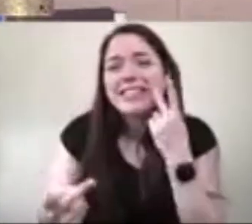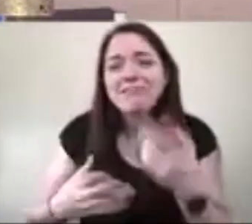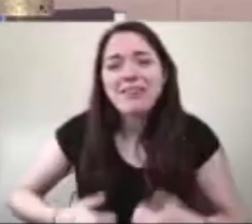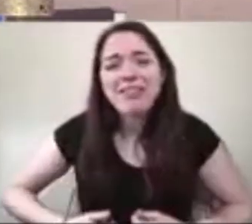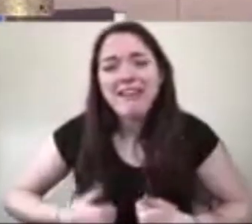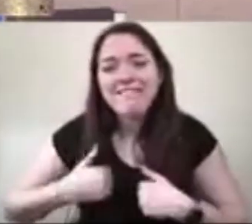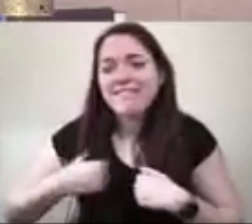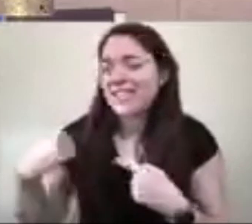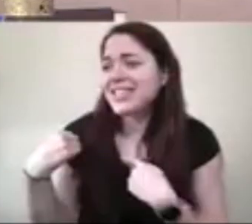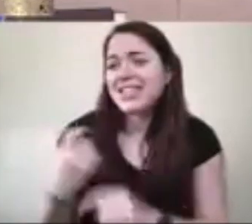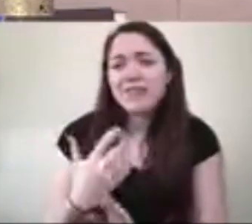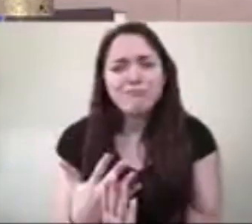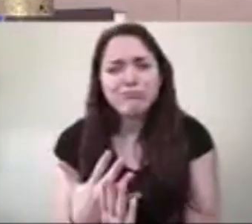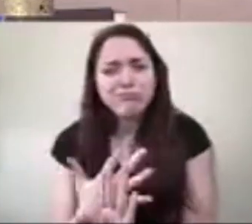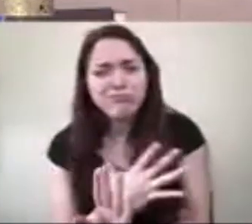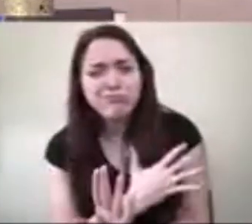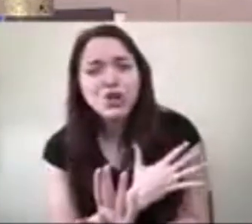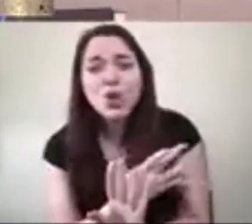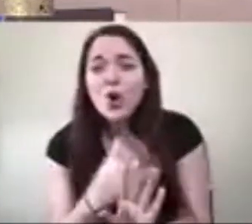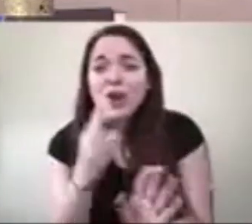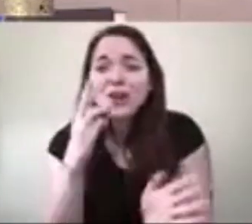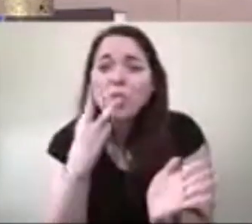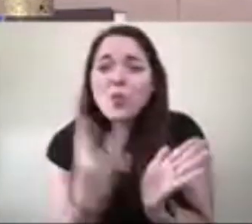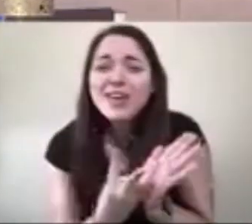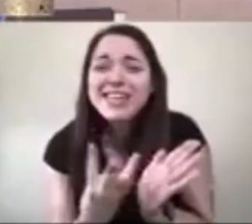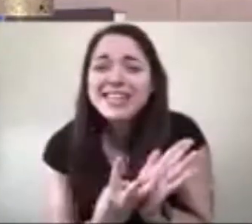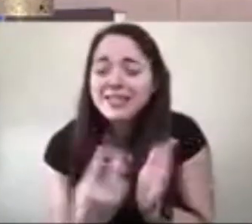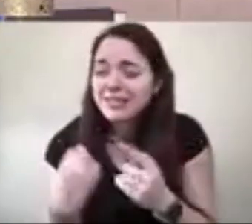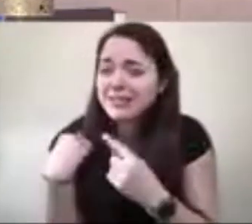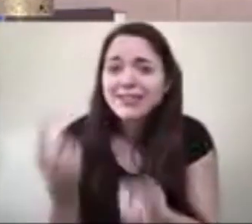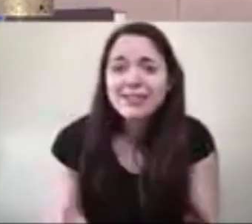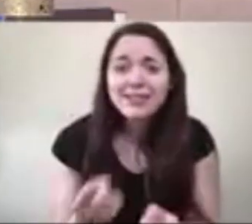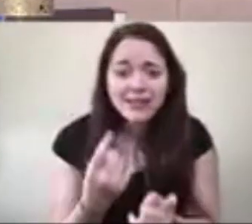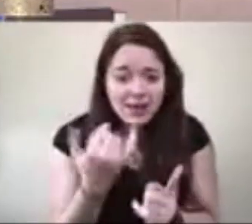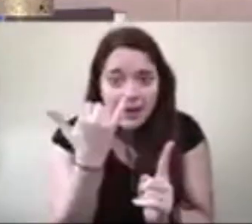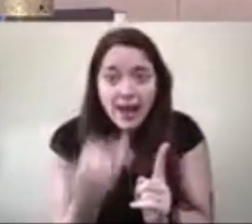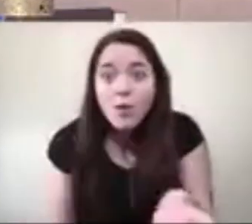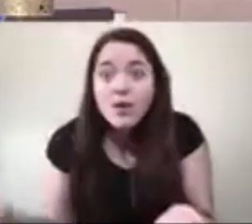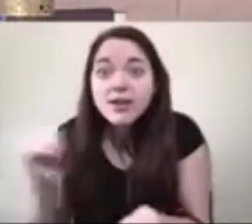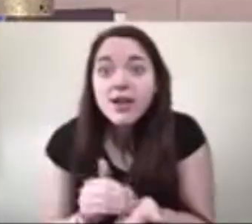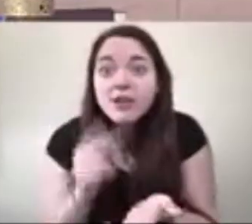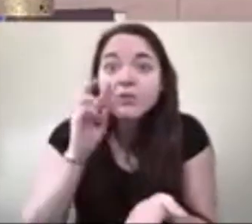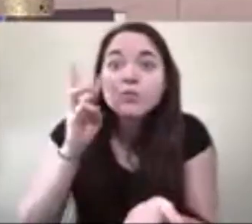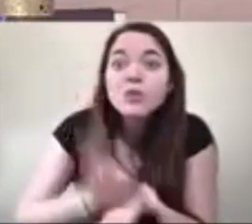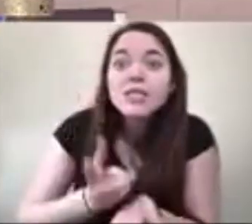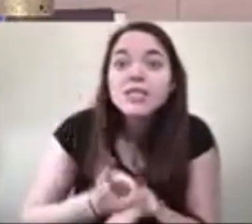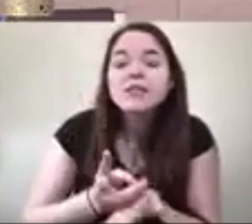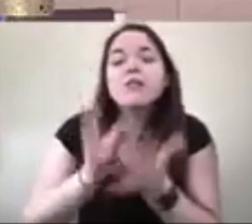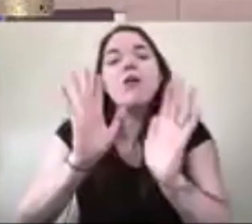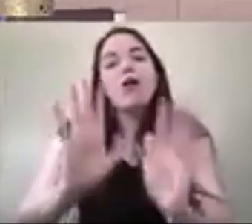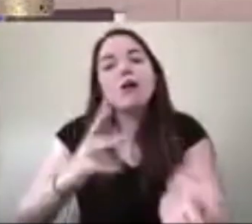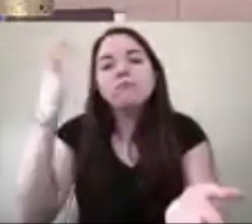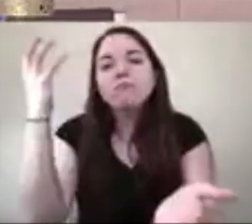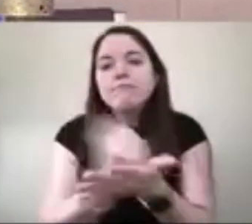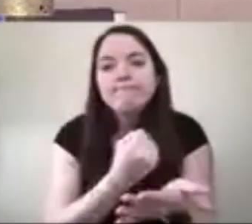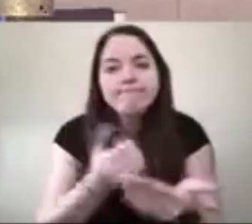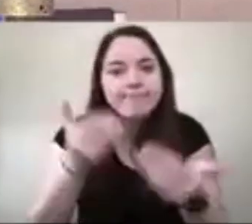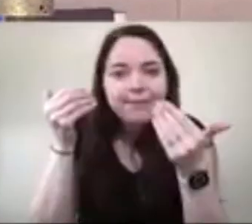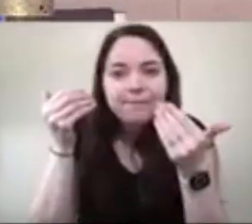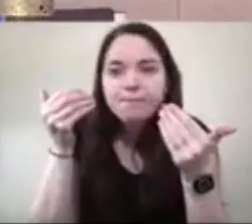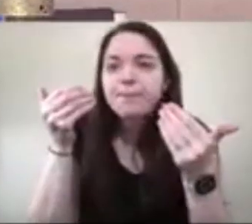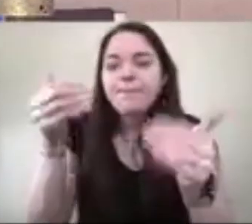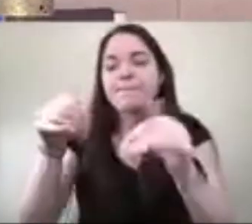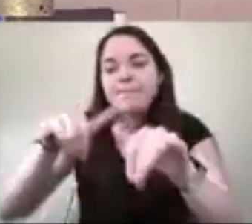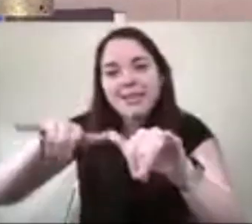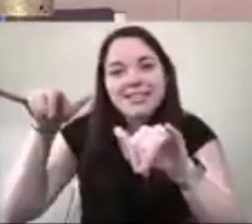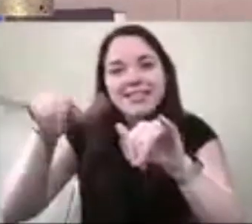your presence. You are witnesses. So take note. I am sending forth what God has promised to you. Remain here in the city until